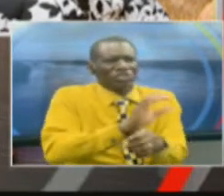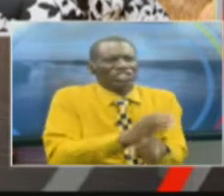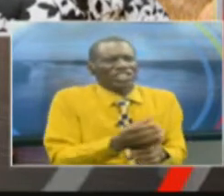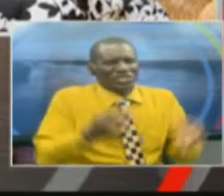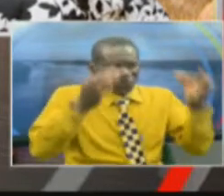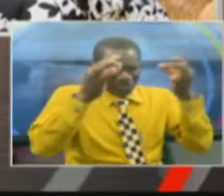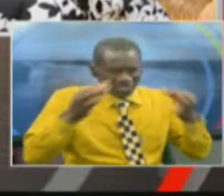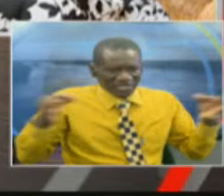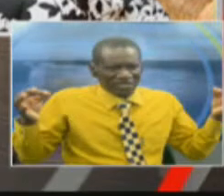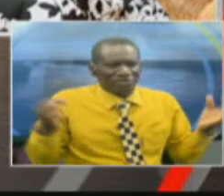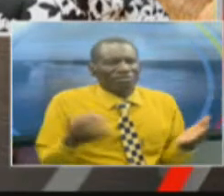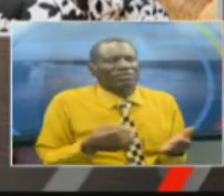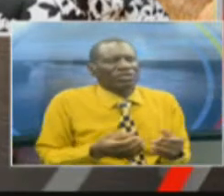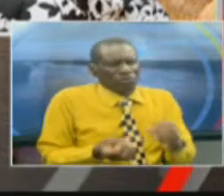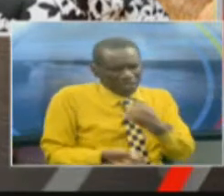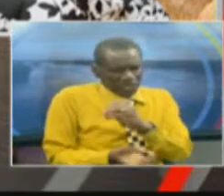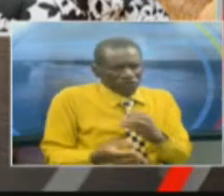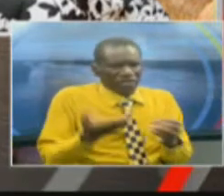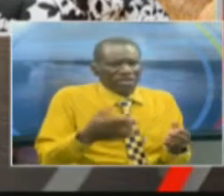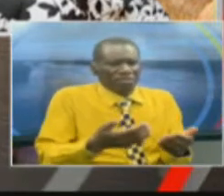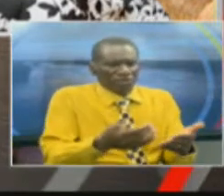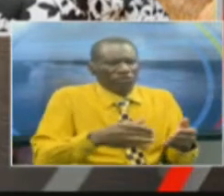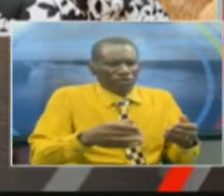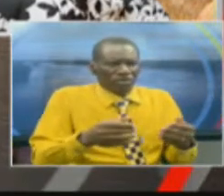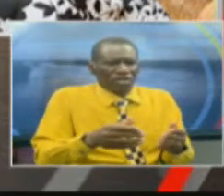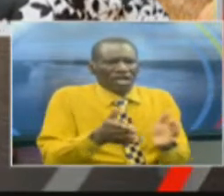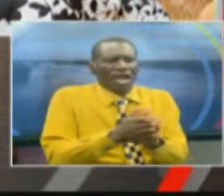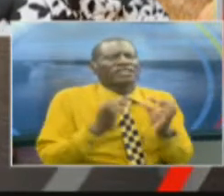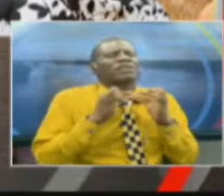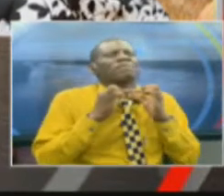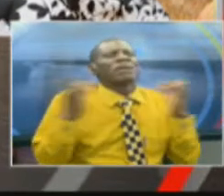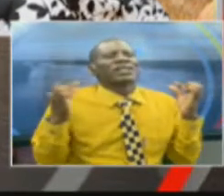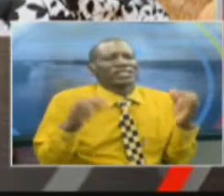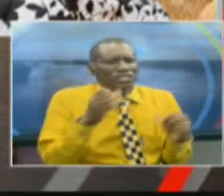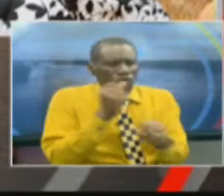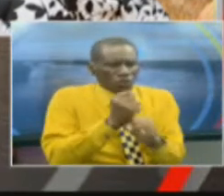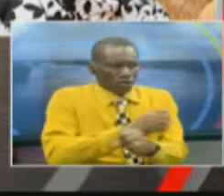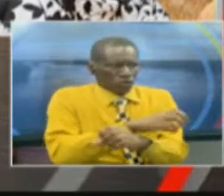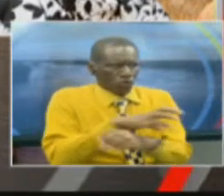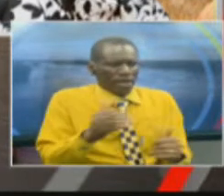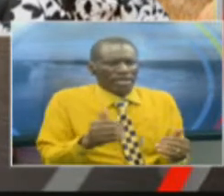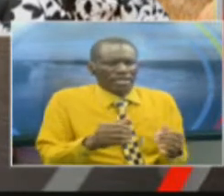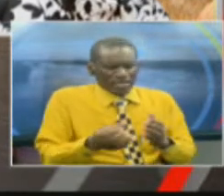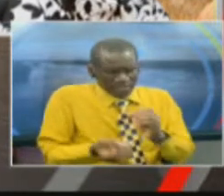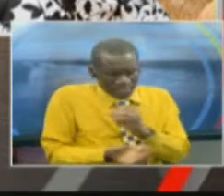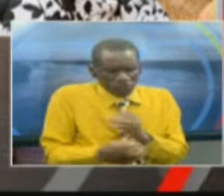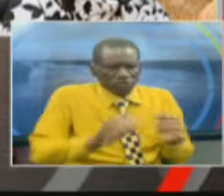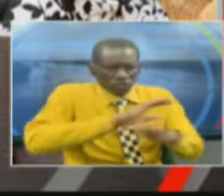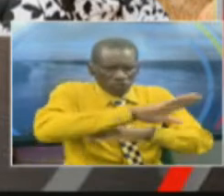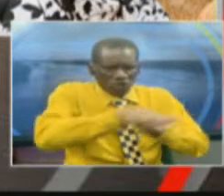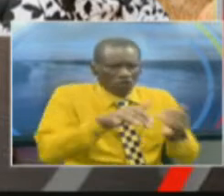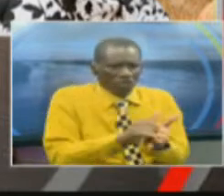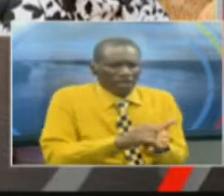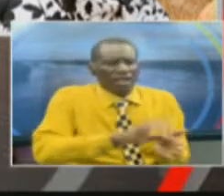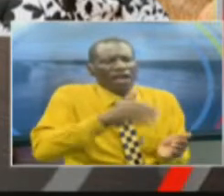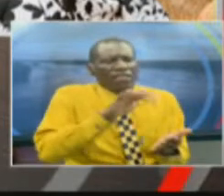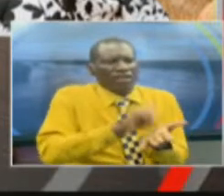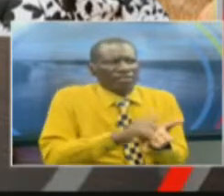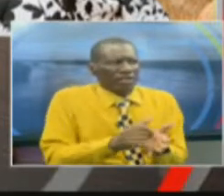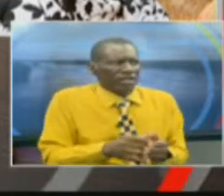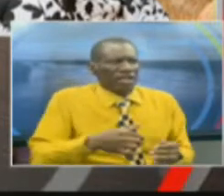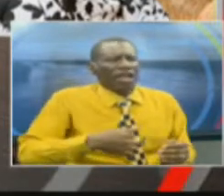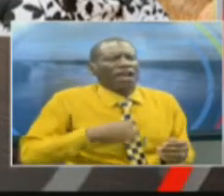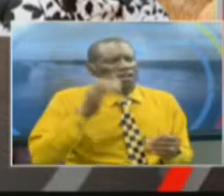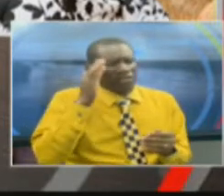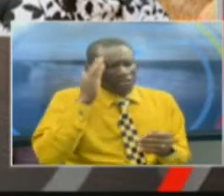officiates. And our priests did good work in taking us through that. Other than that, I